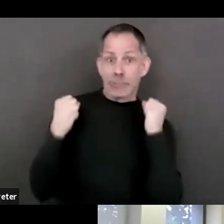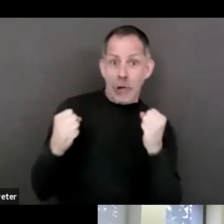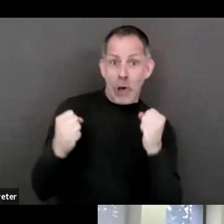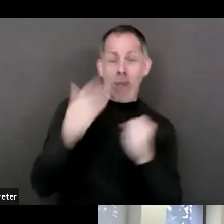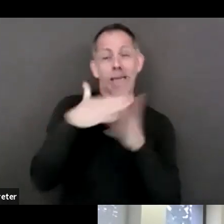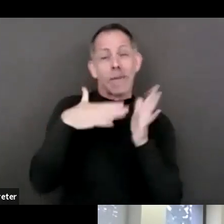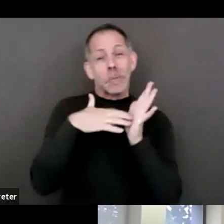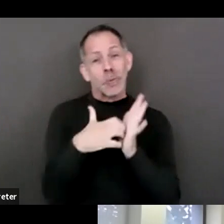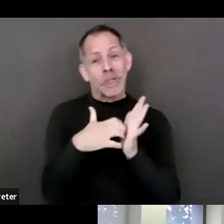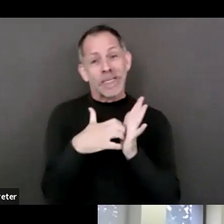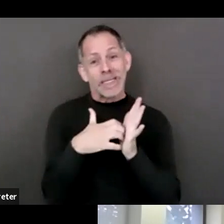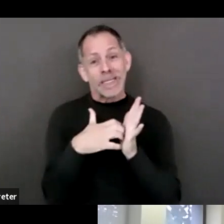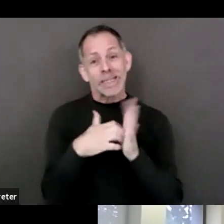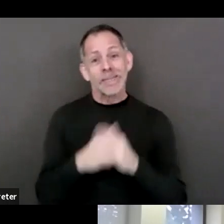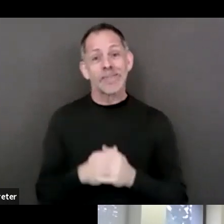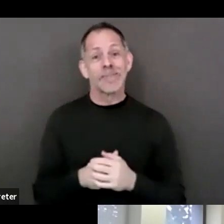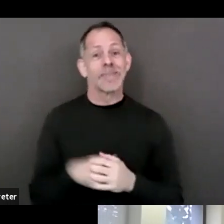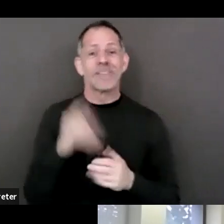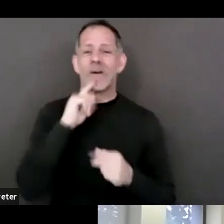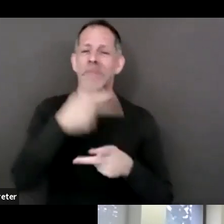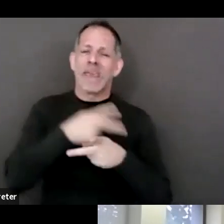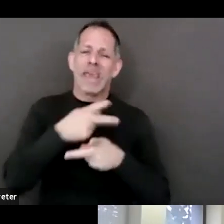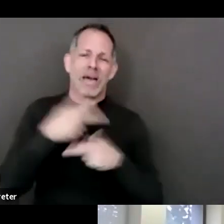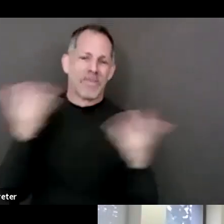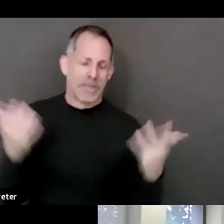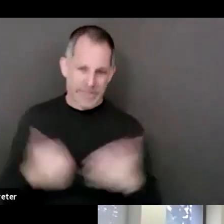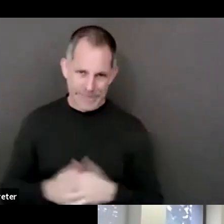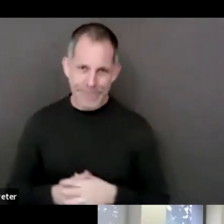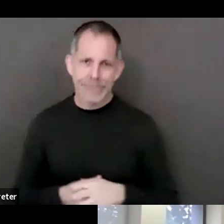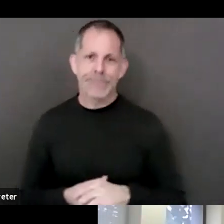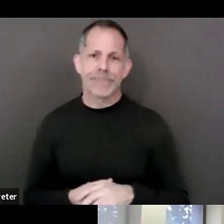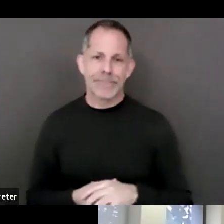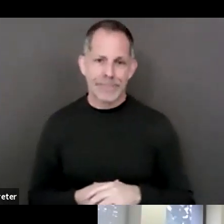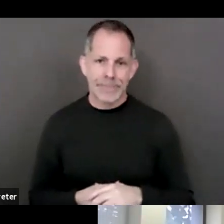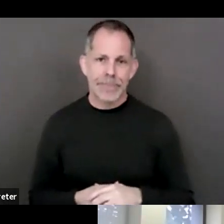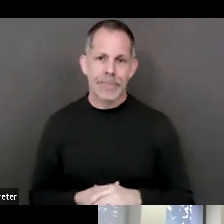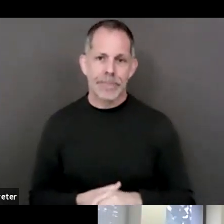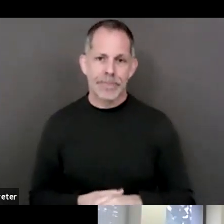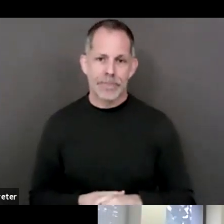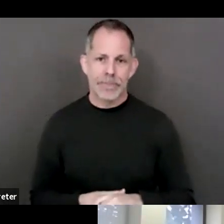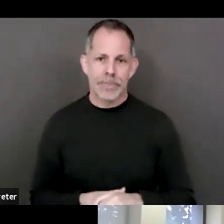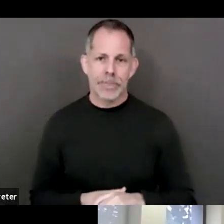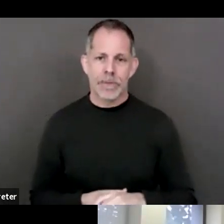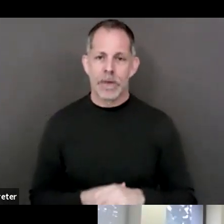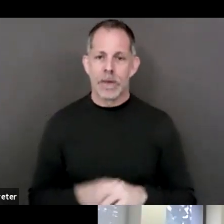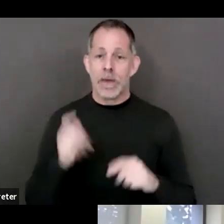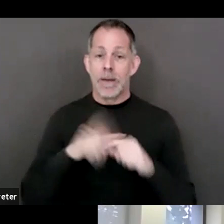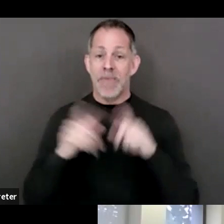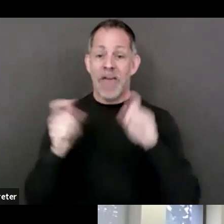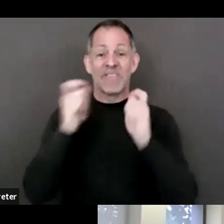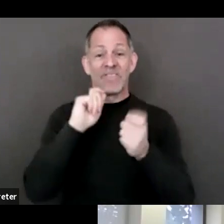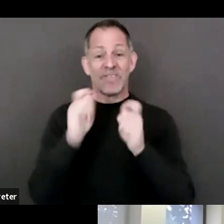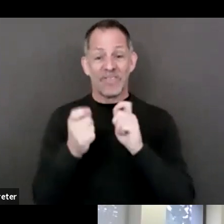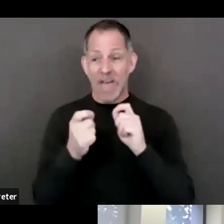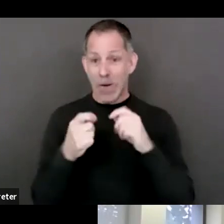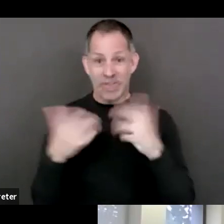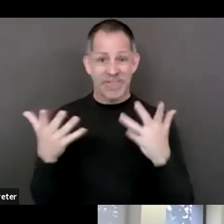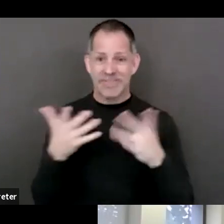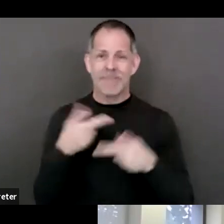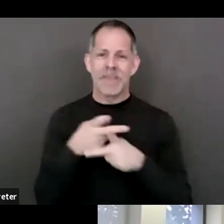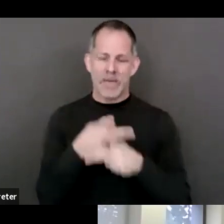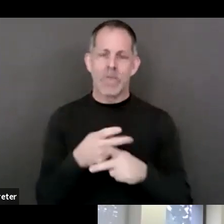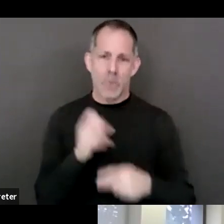side because this virus has been sticking around for quite a while now. So I wouldn't say it has the upper hand,